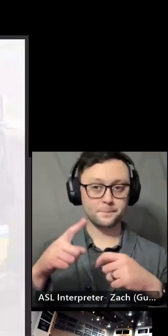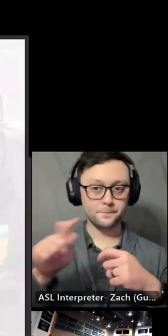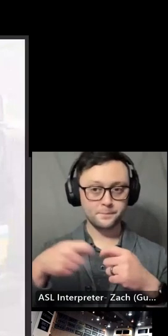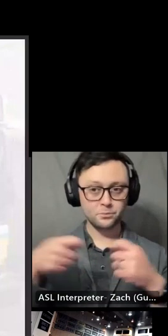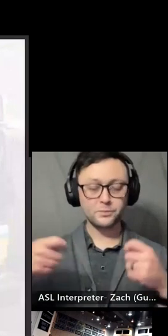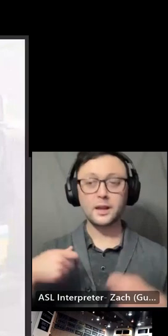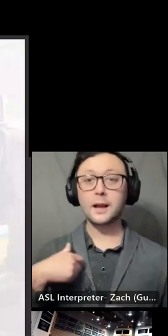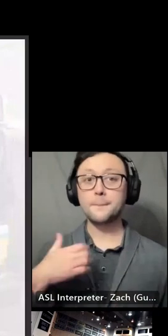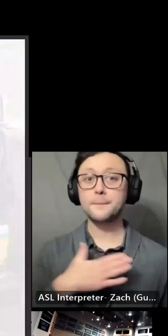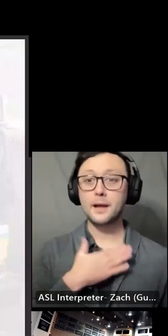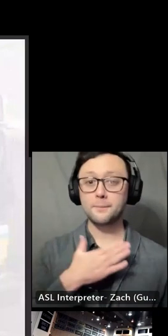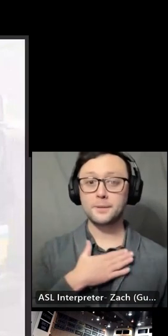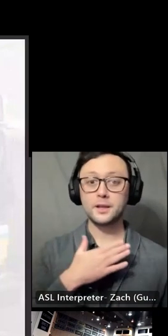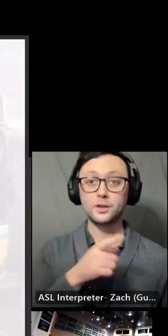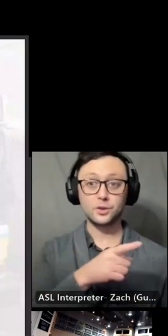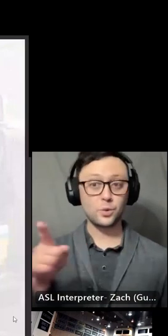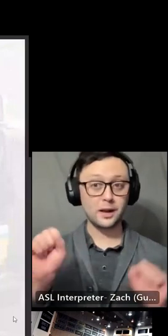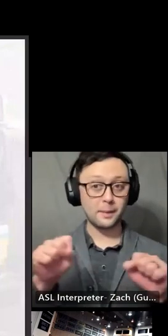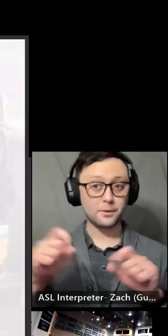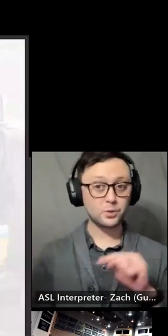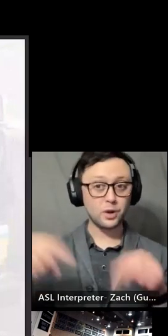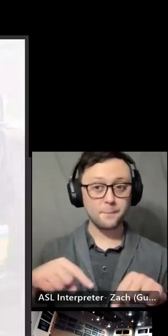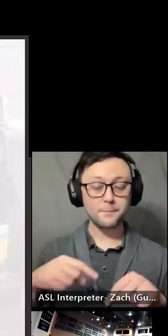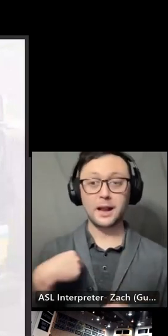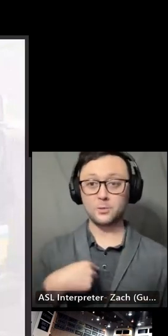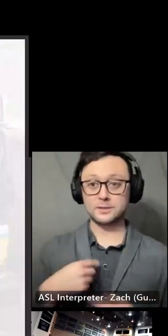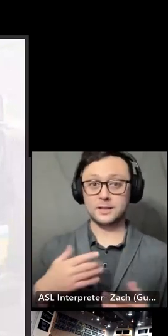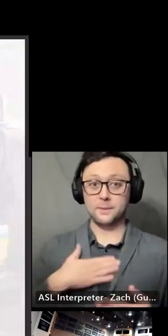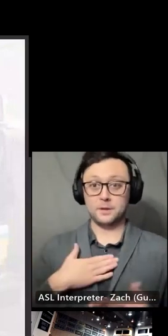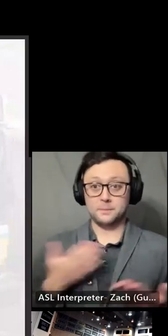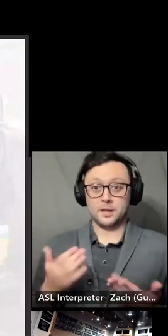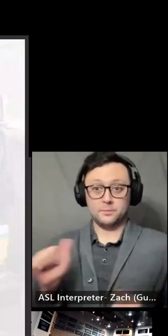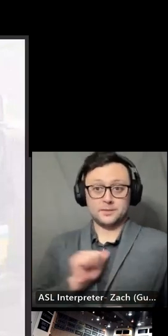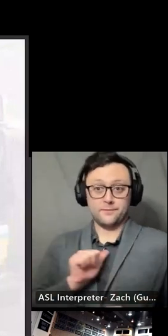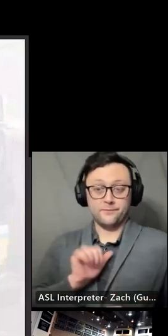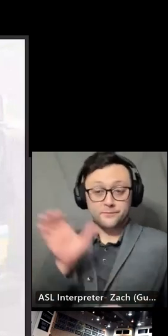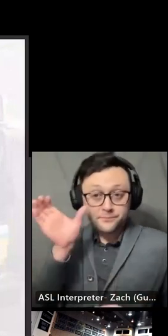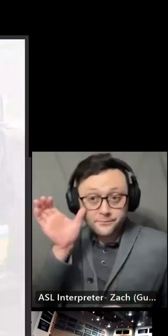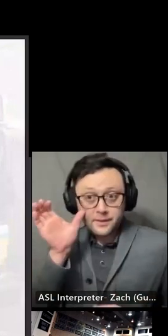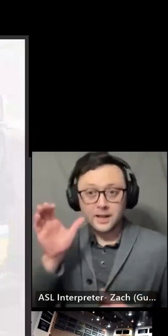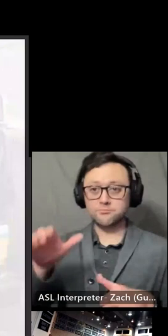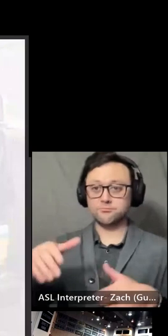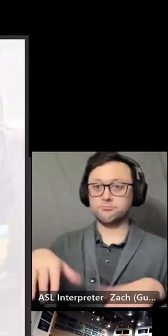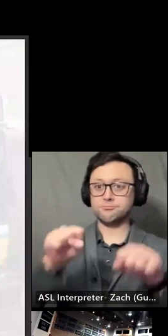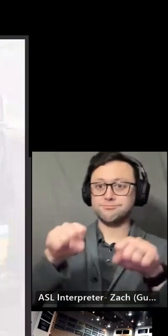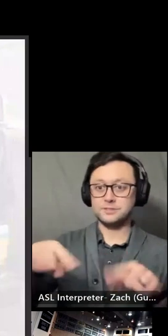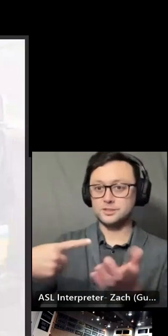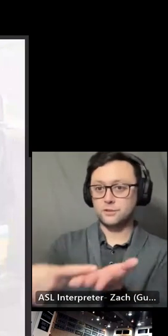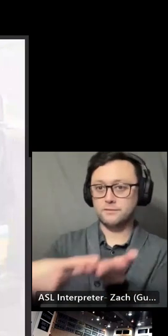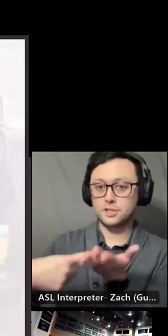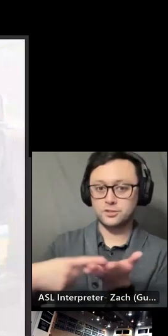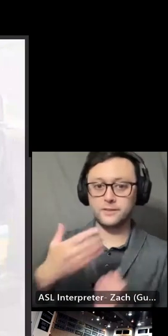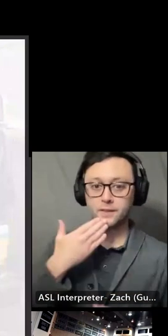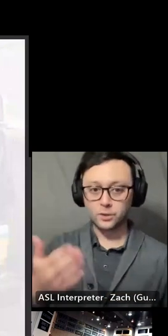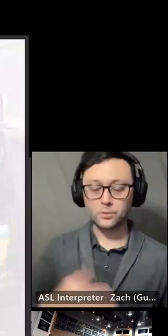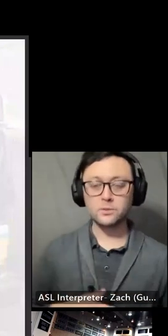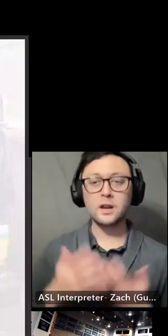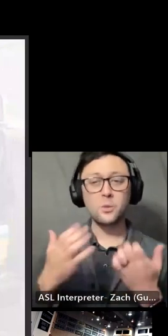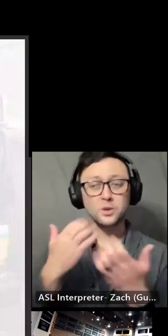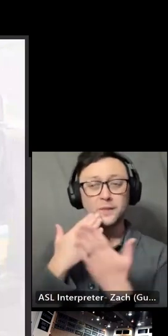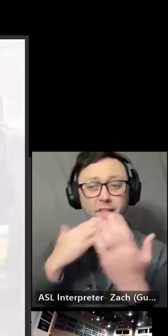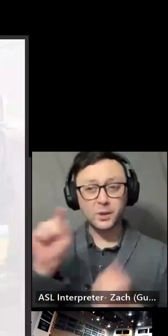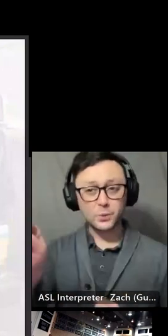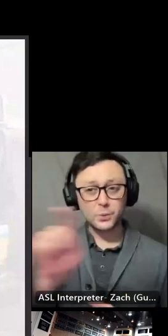I'm glad we're able to be here in person and have this conversation. And I really want to thank everyone for coming